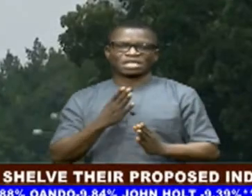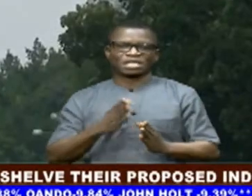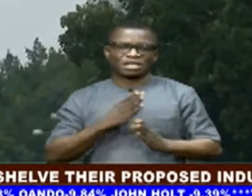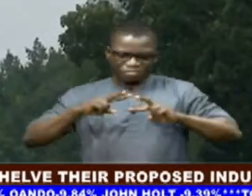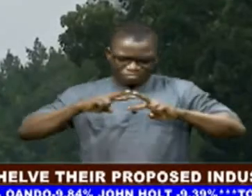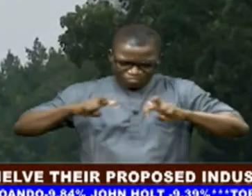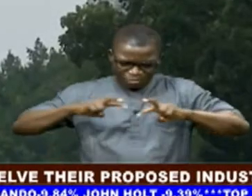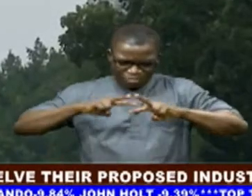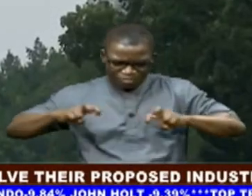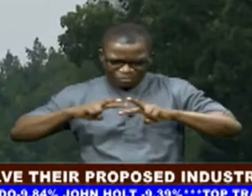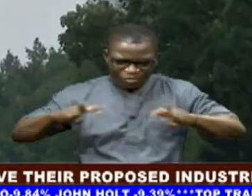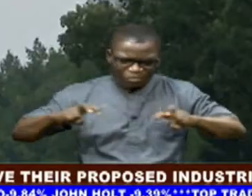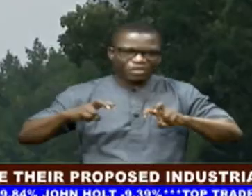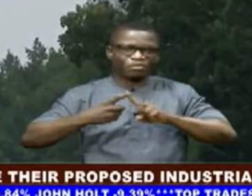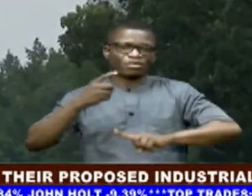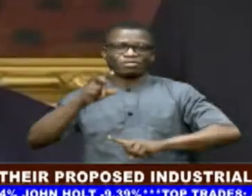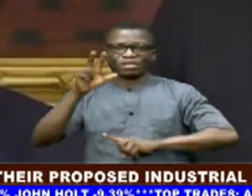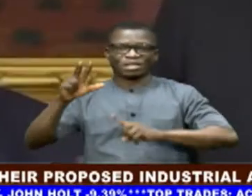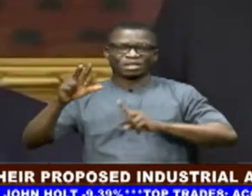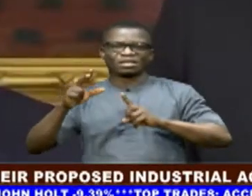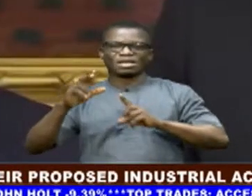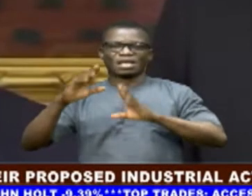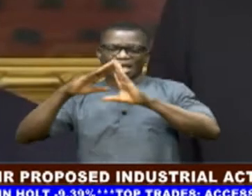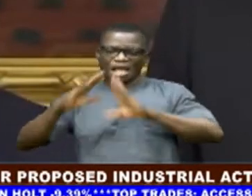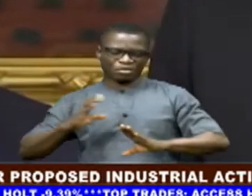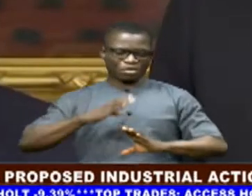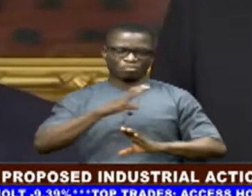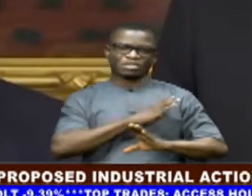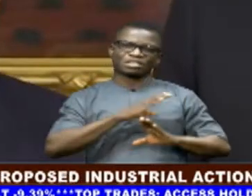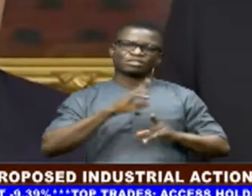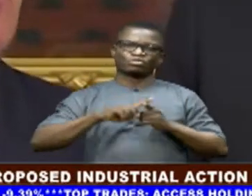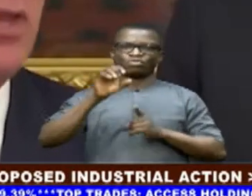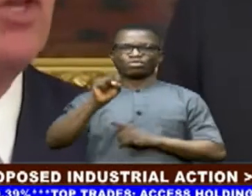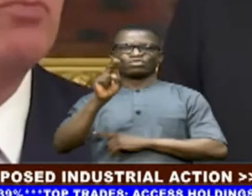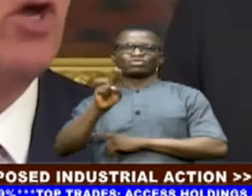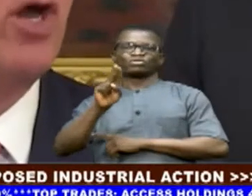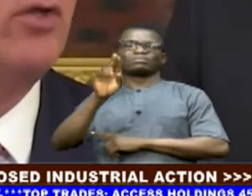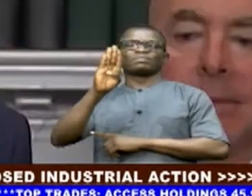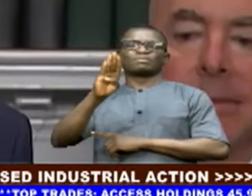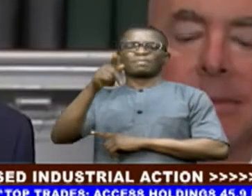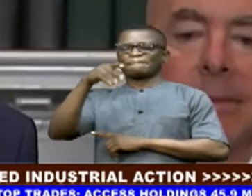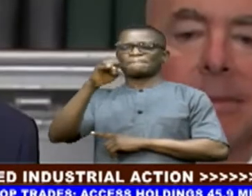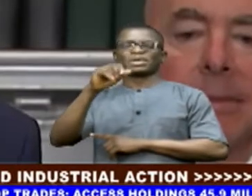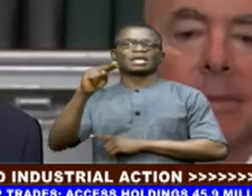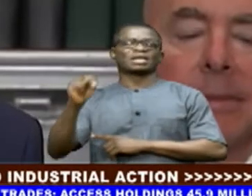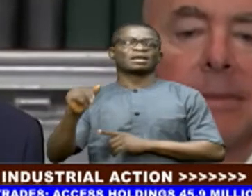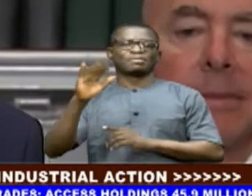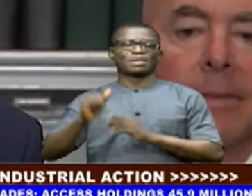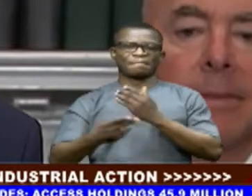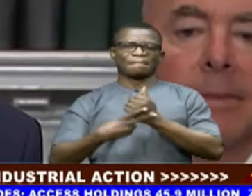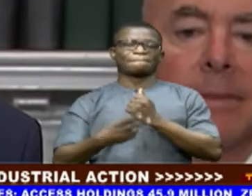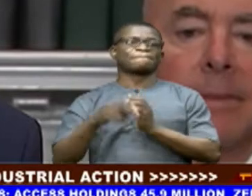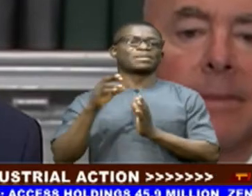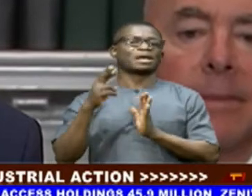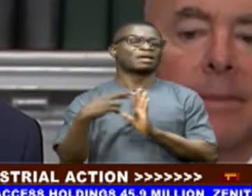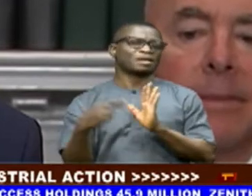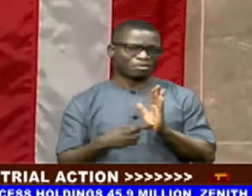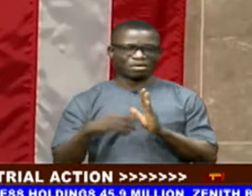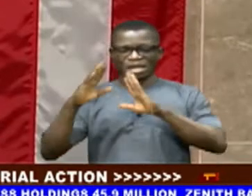unleash investigators from three House committees to subpoena Biden's bank records. House Speaker Kevin